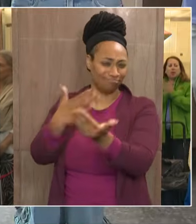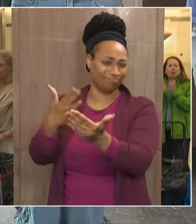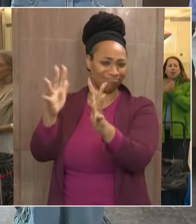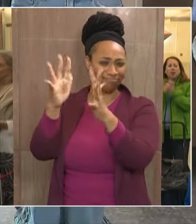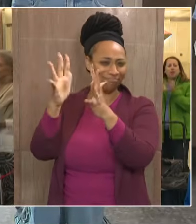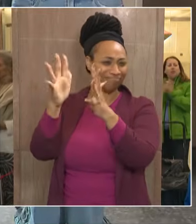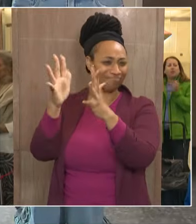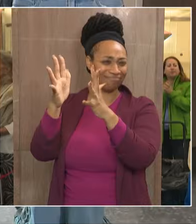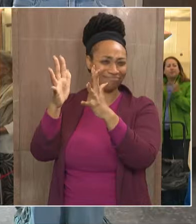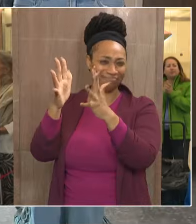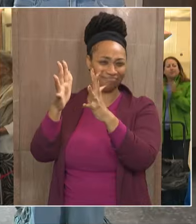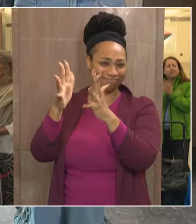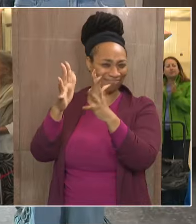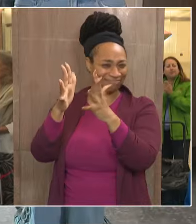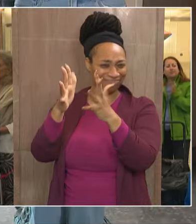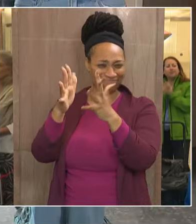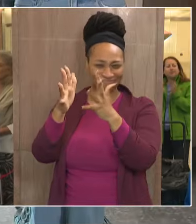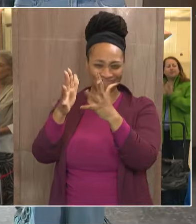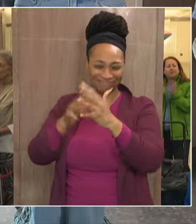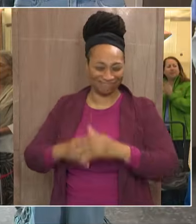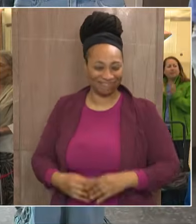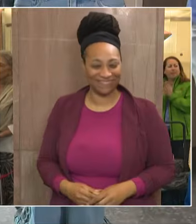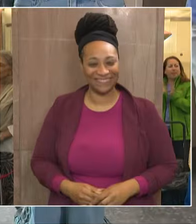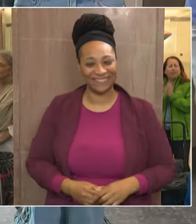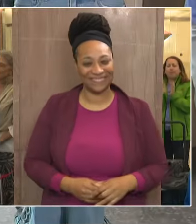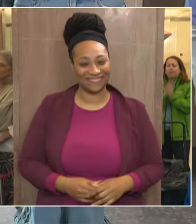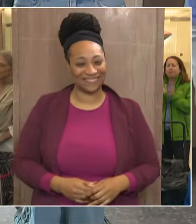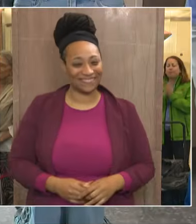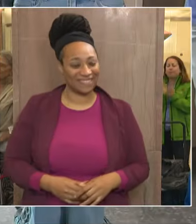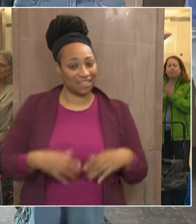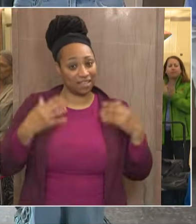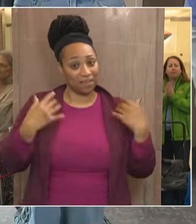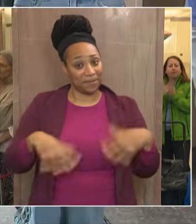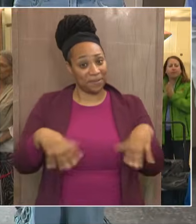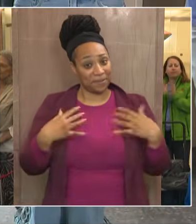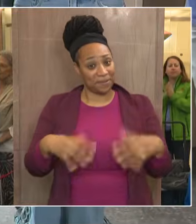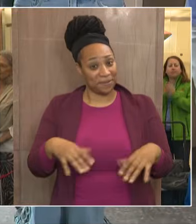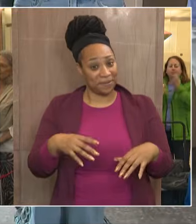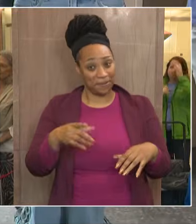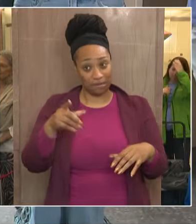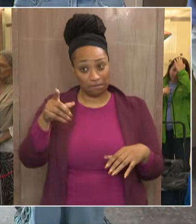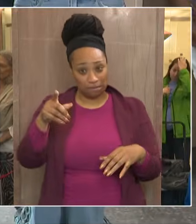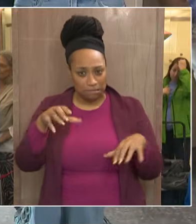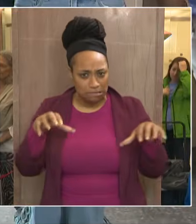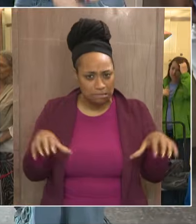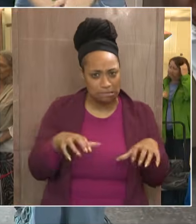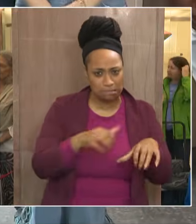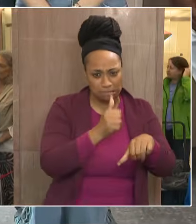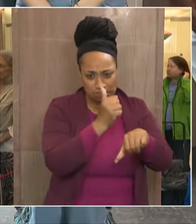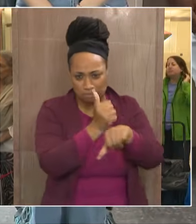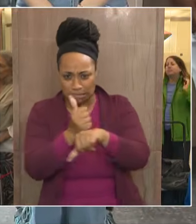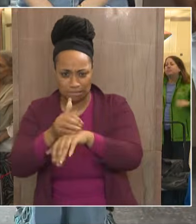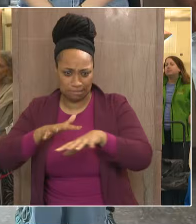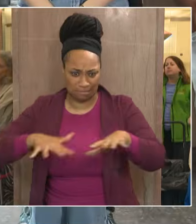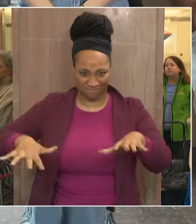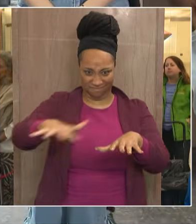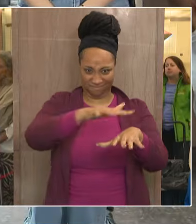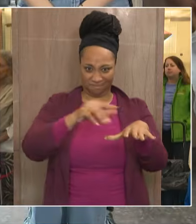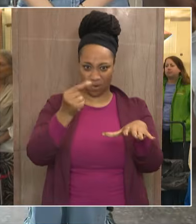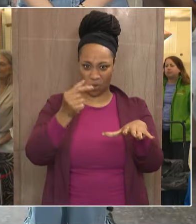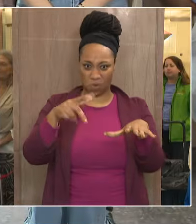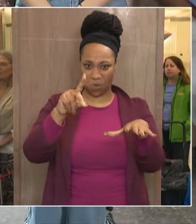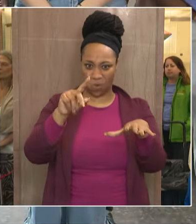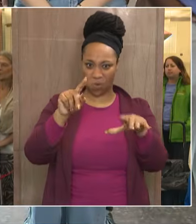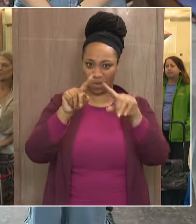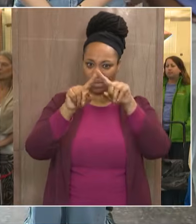of applause. They have been doing wonderful, creative work in the